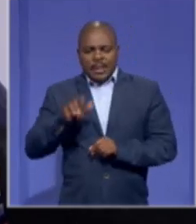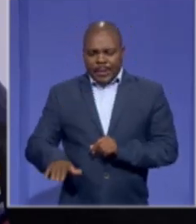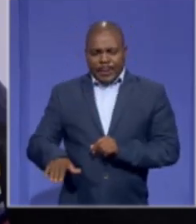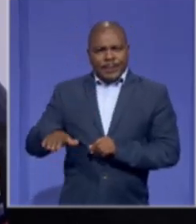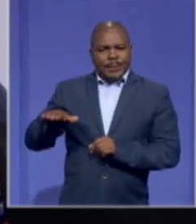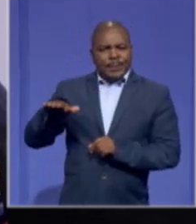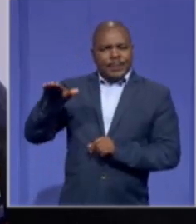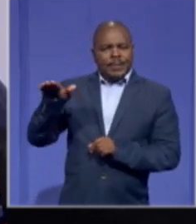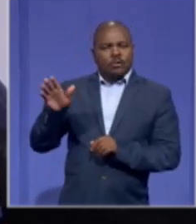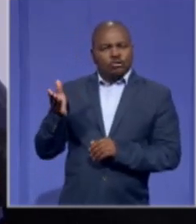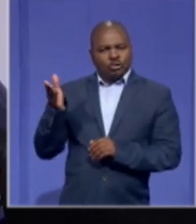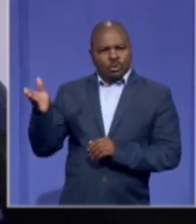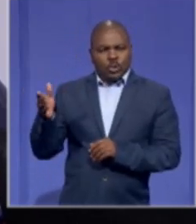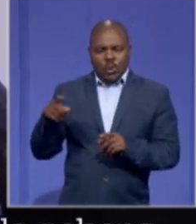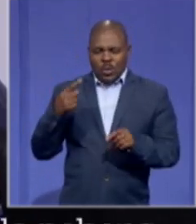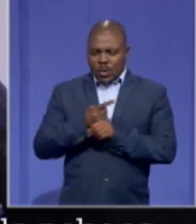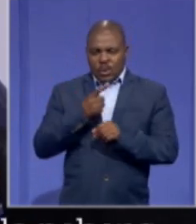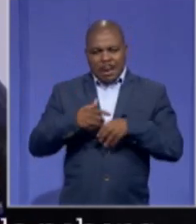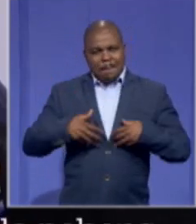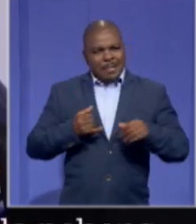ba hae e le sefela pelwana.